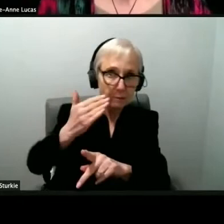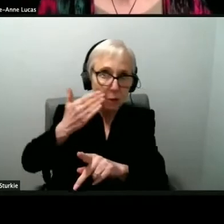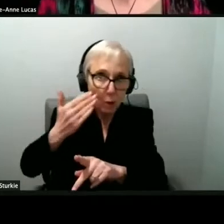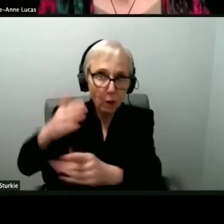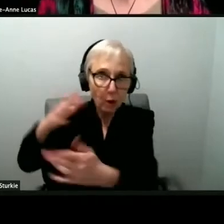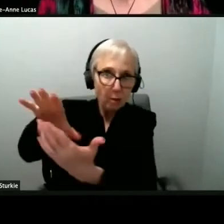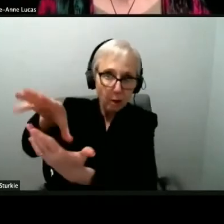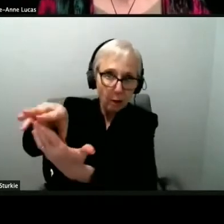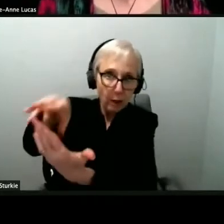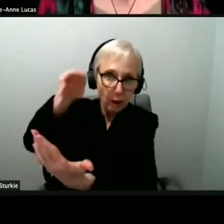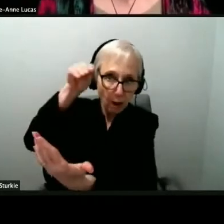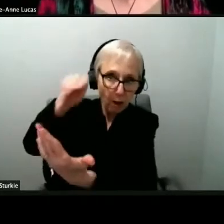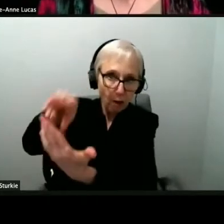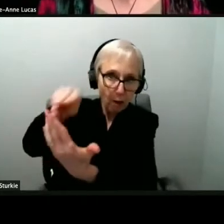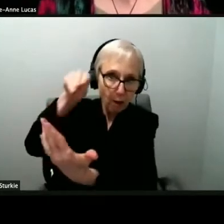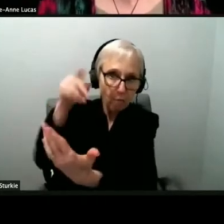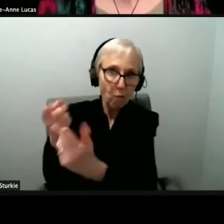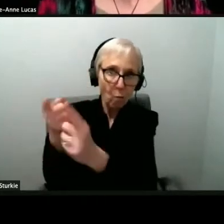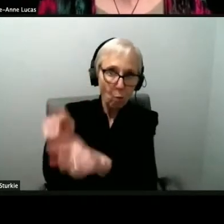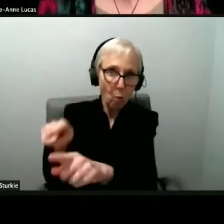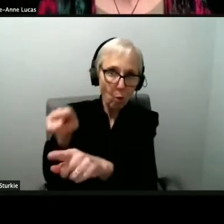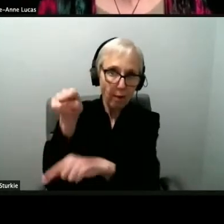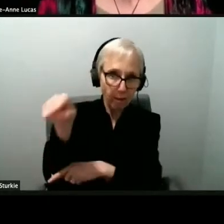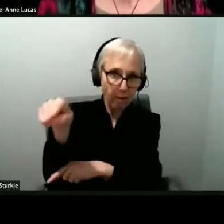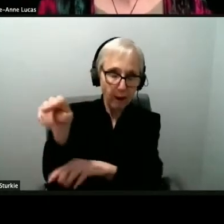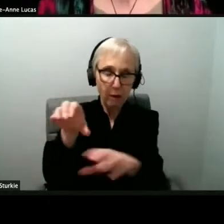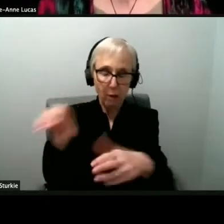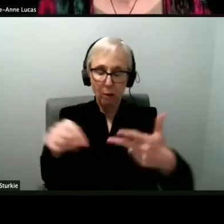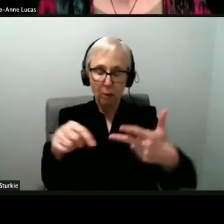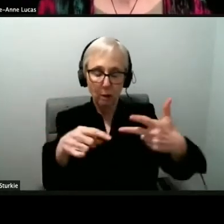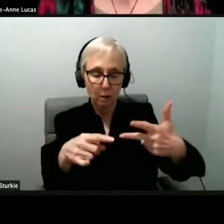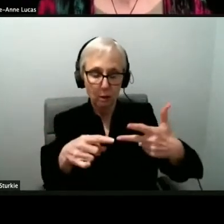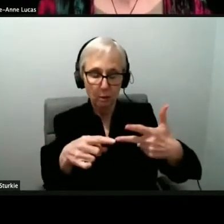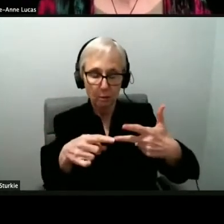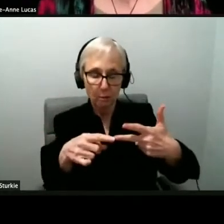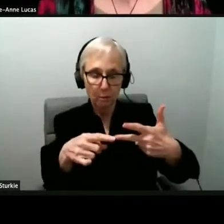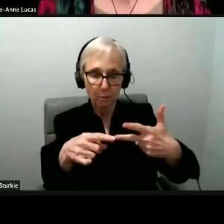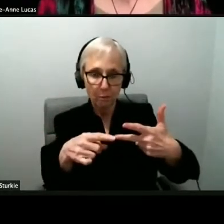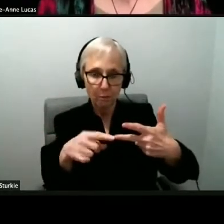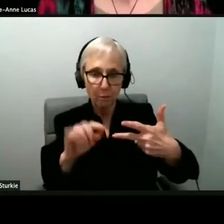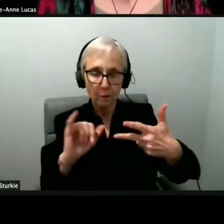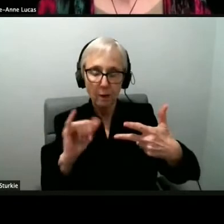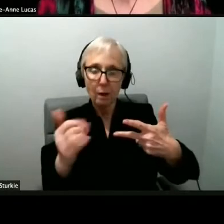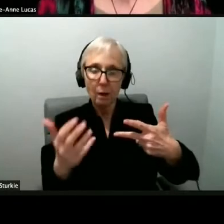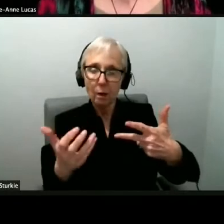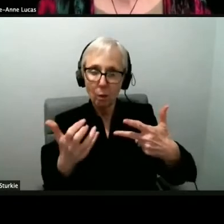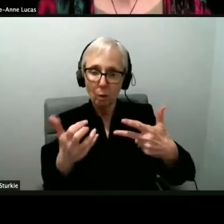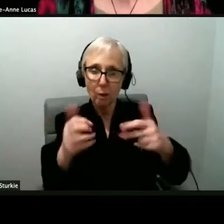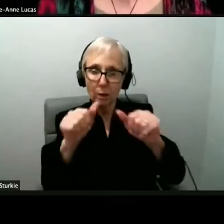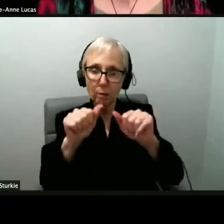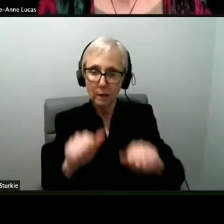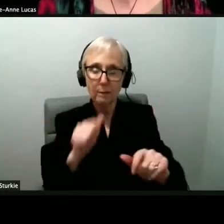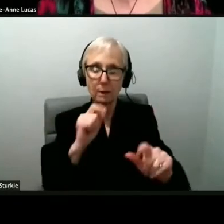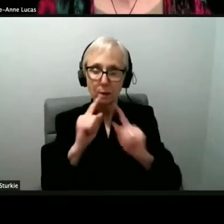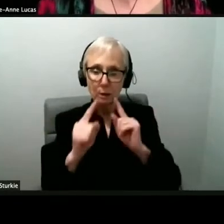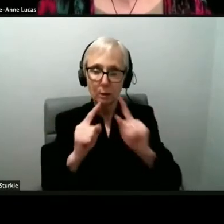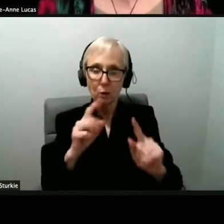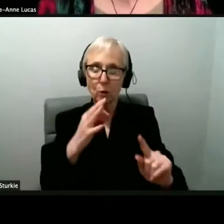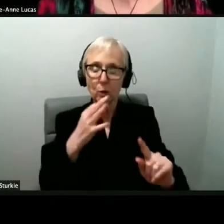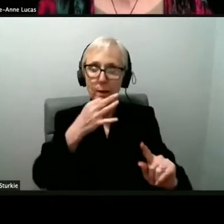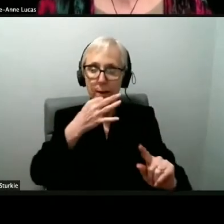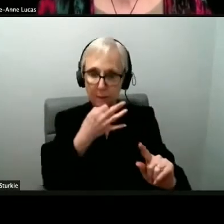can learn from them, what they are doing. And then the third thing is that I want to be able to talk to